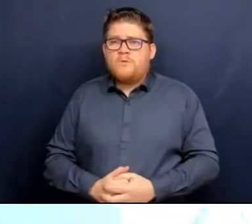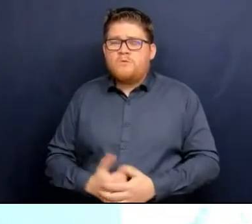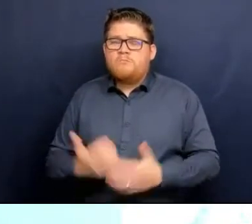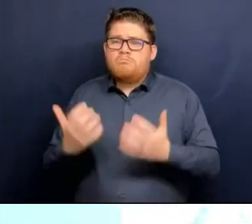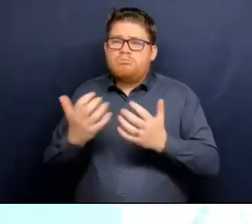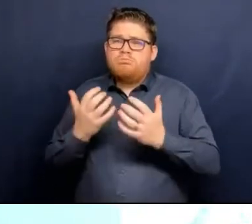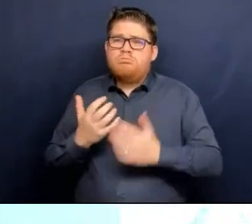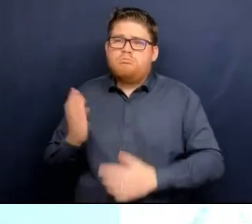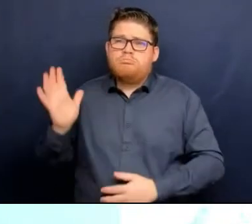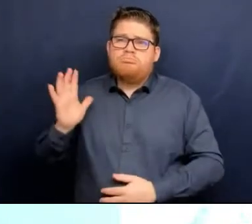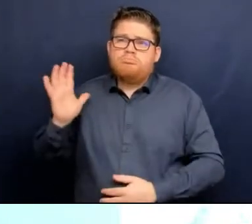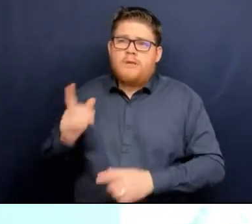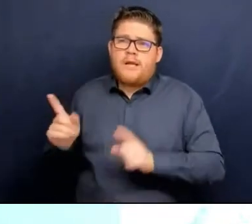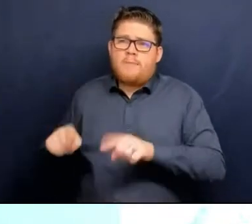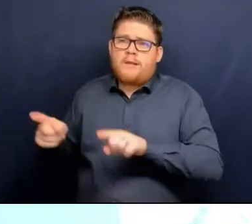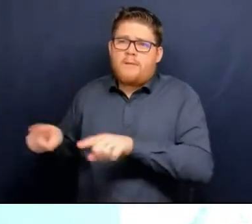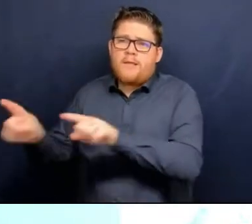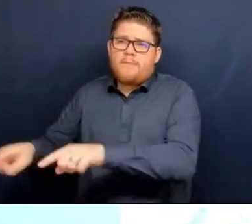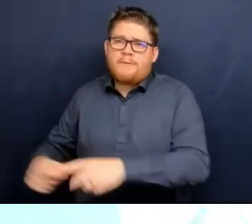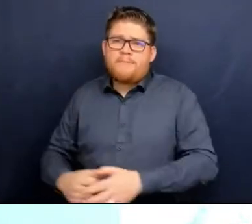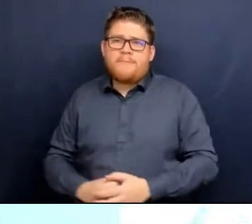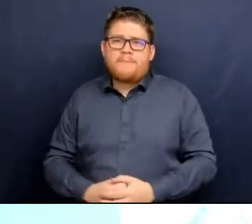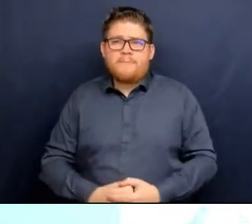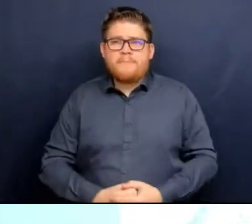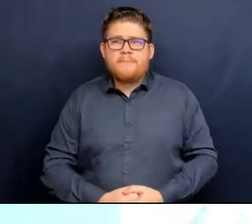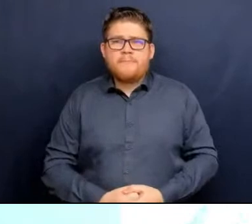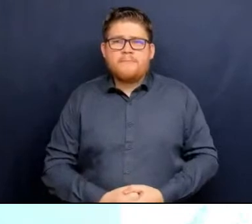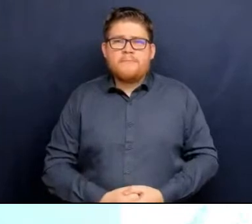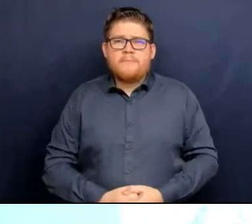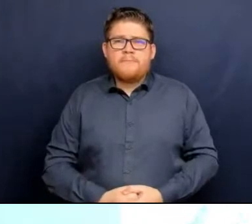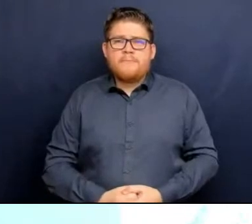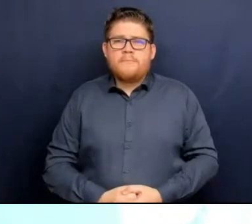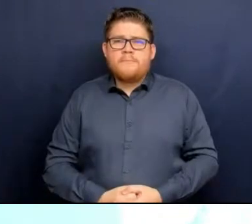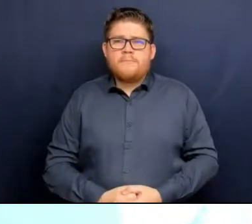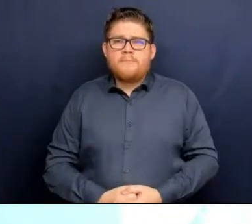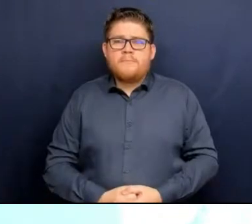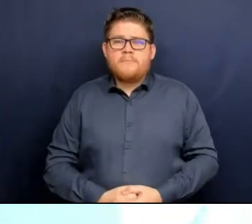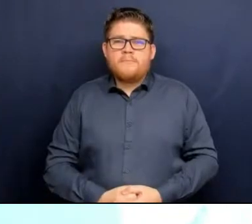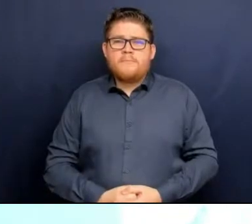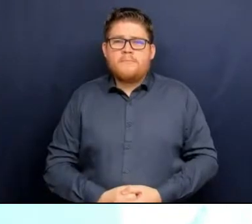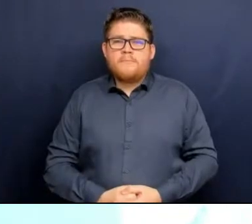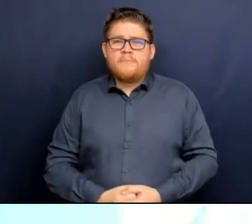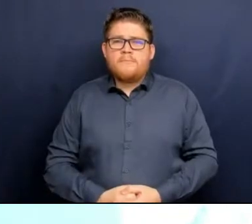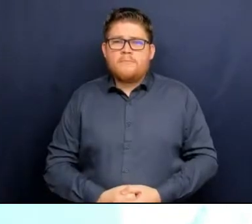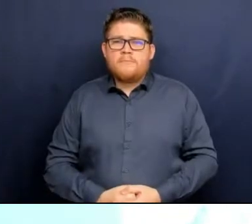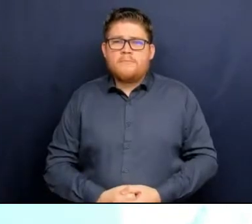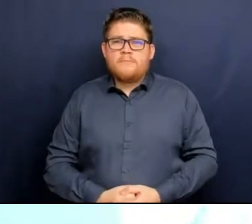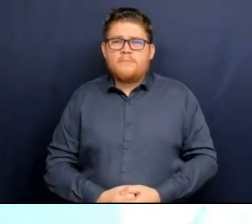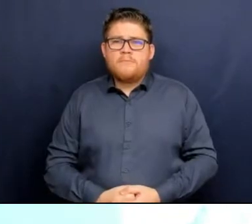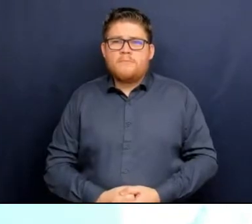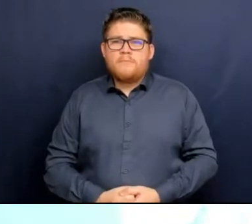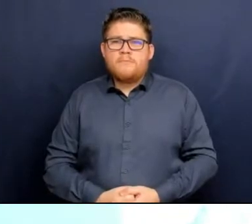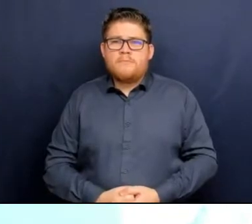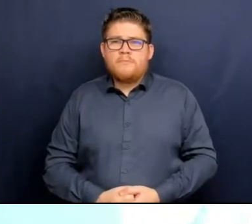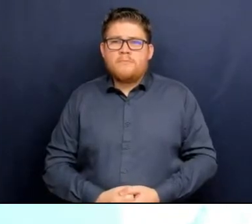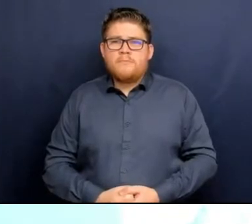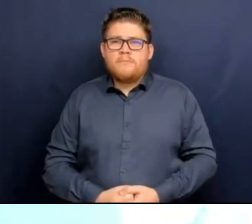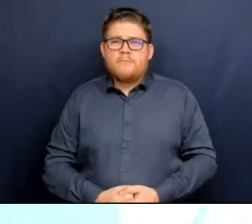today by a government. This is big steps today that the BC government is